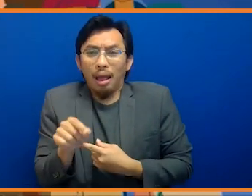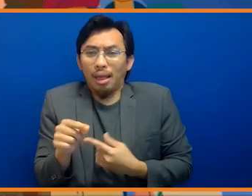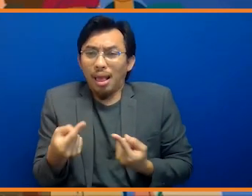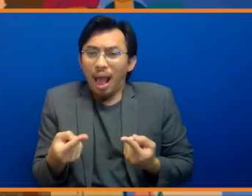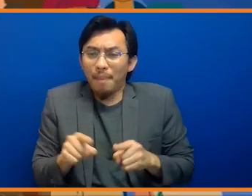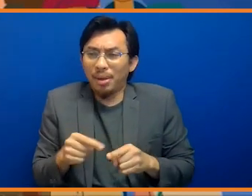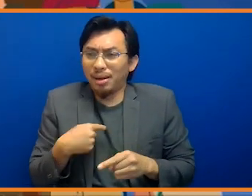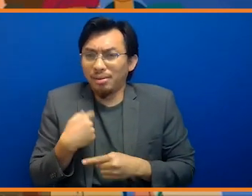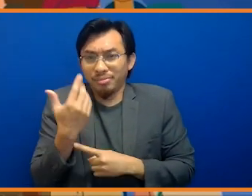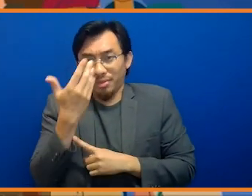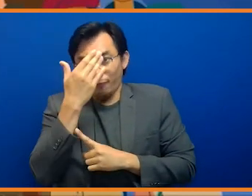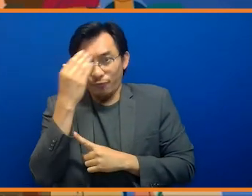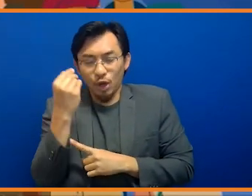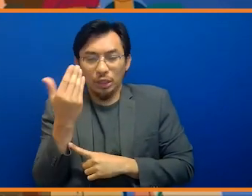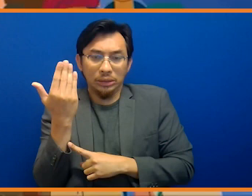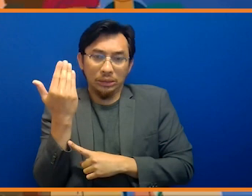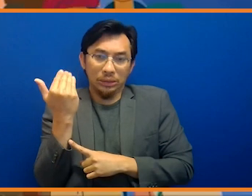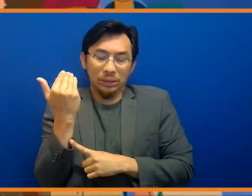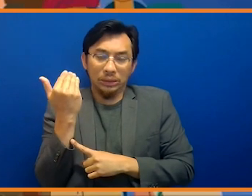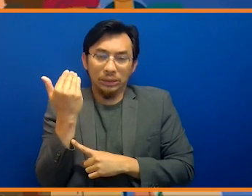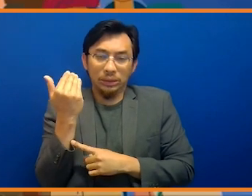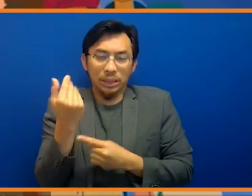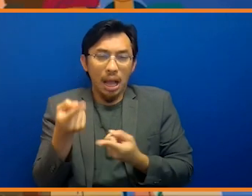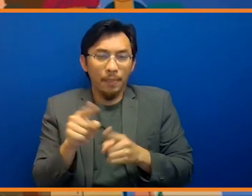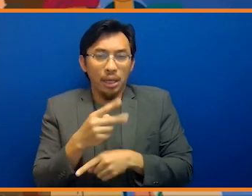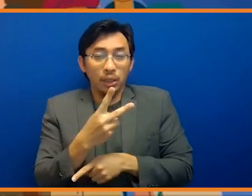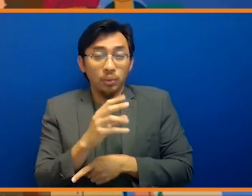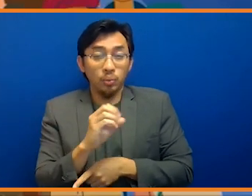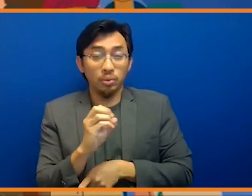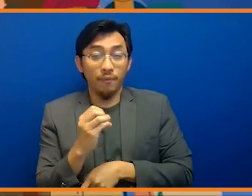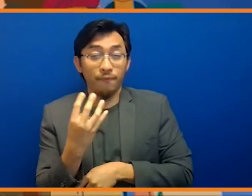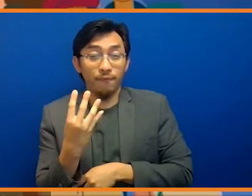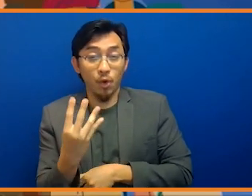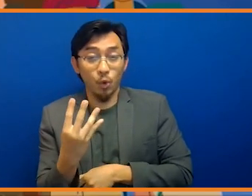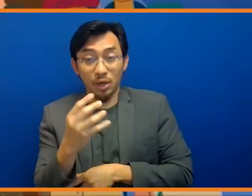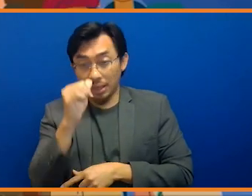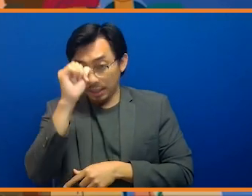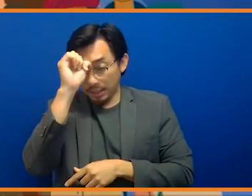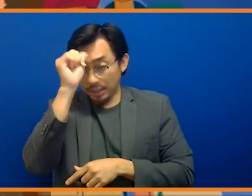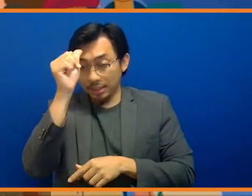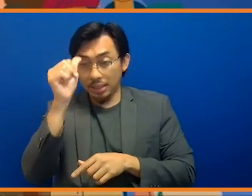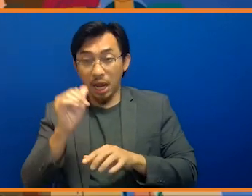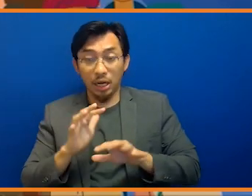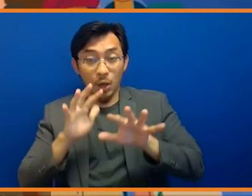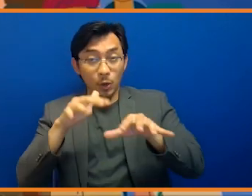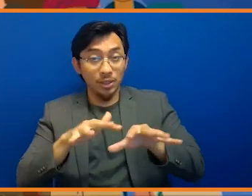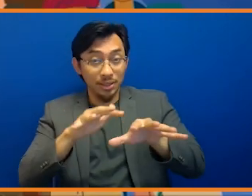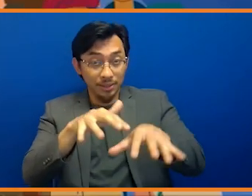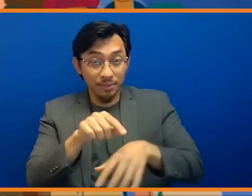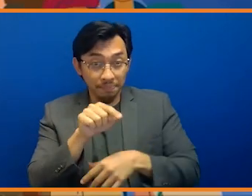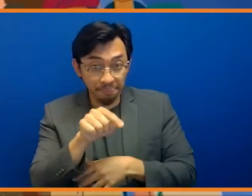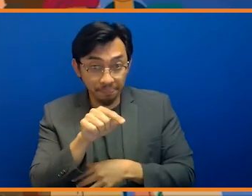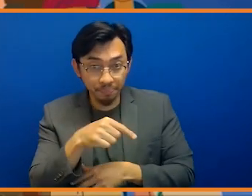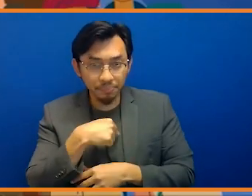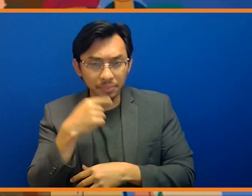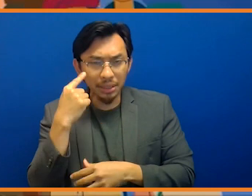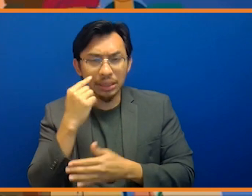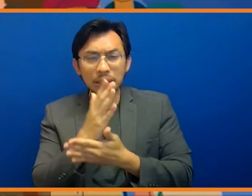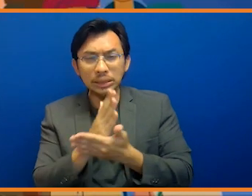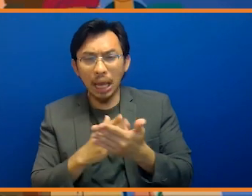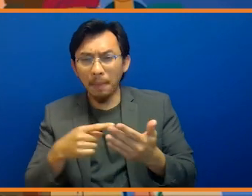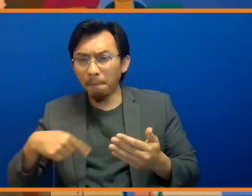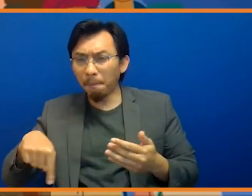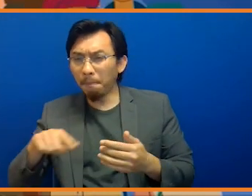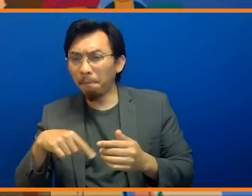we forget? Yeah, this also happened in 2004 Indian Ocean tsunami. Me, I think all some